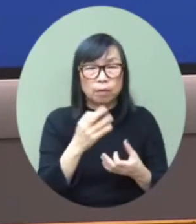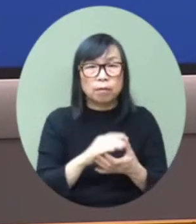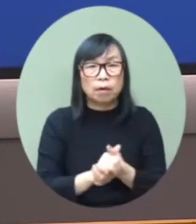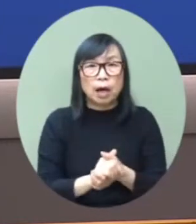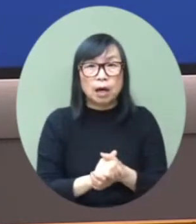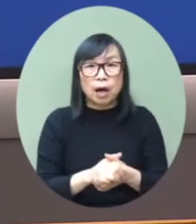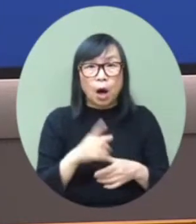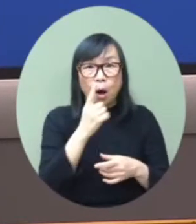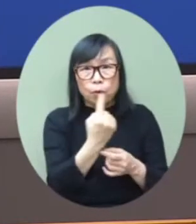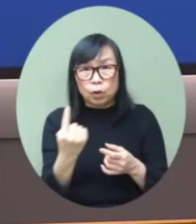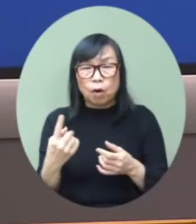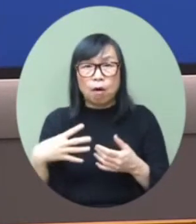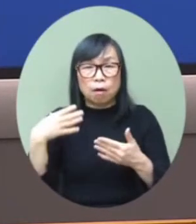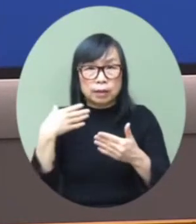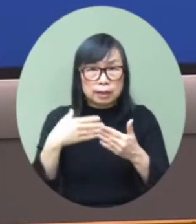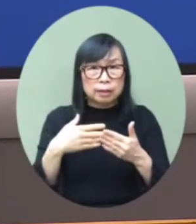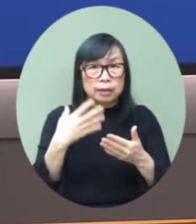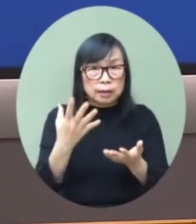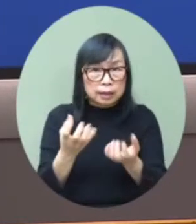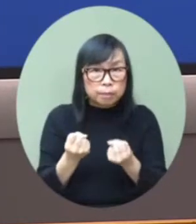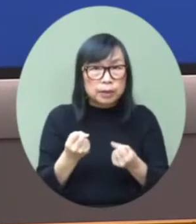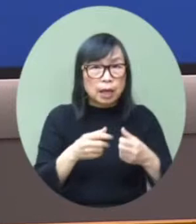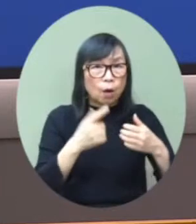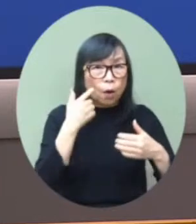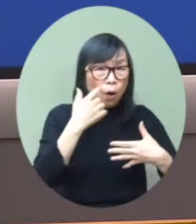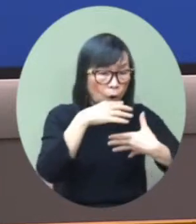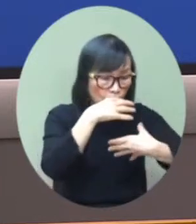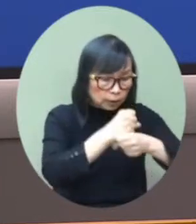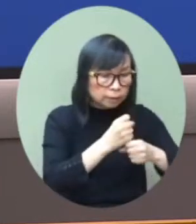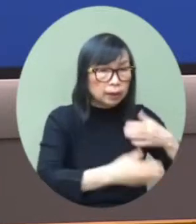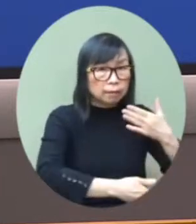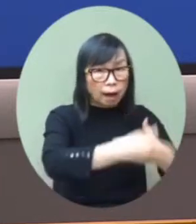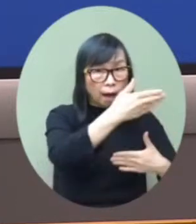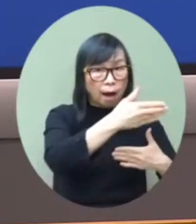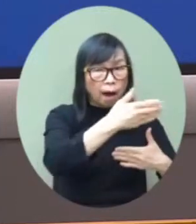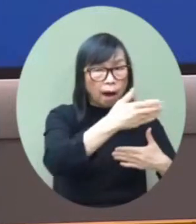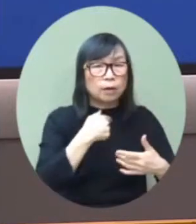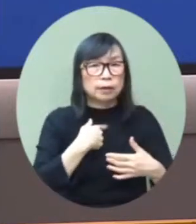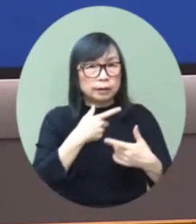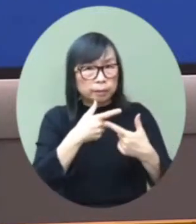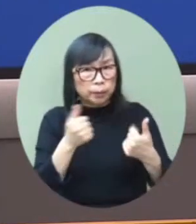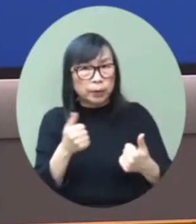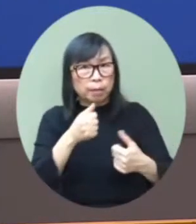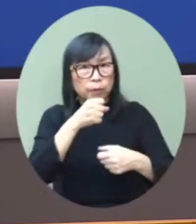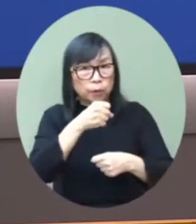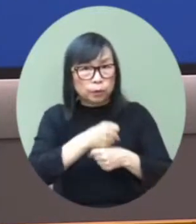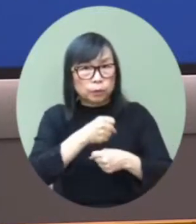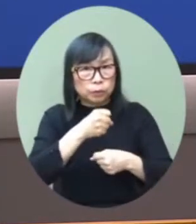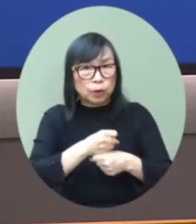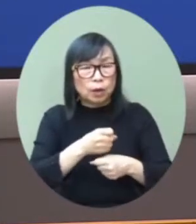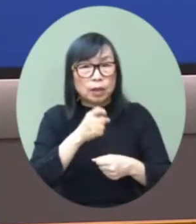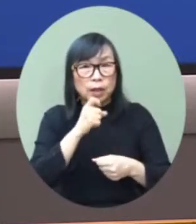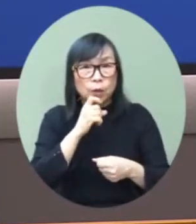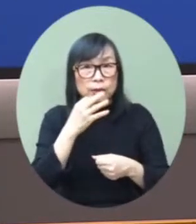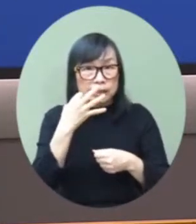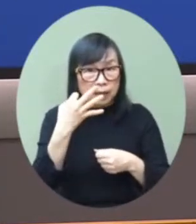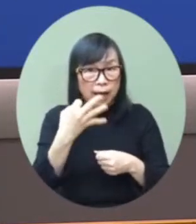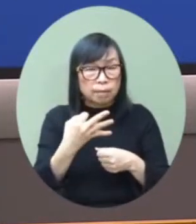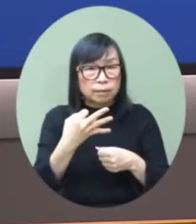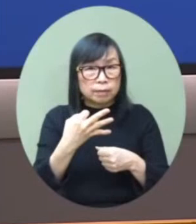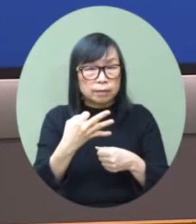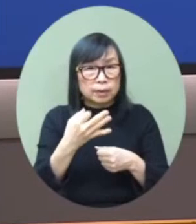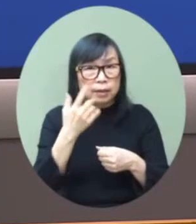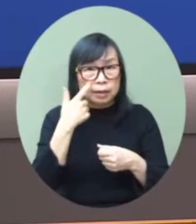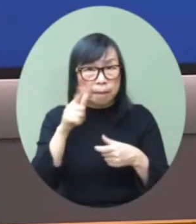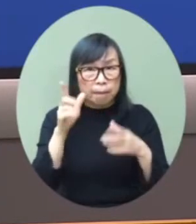RTD operations, there are 3 stages. For the building under RTD,